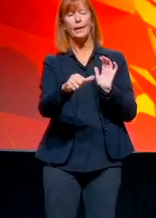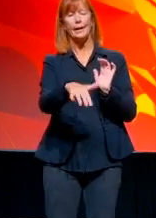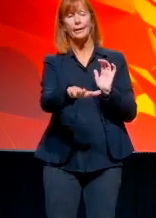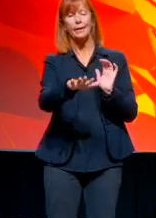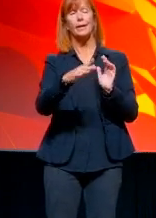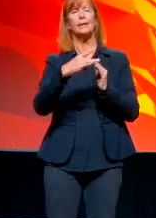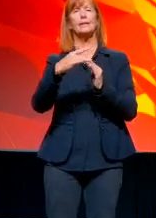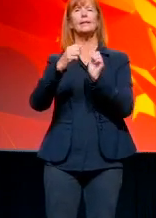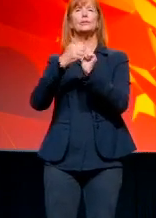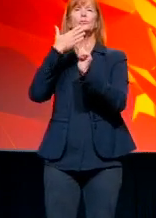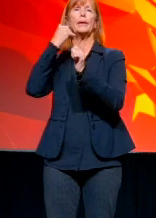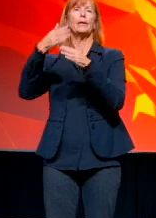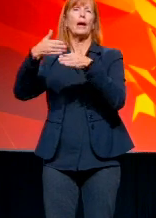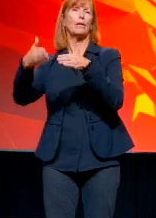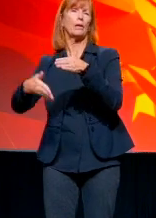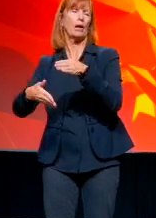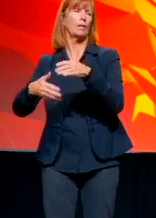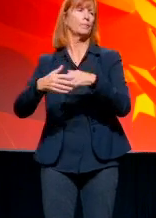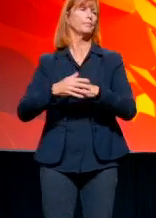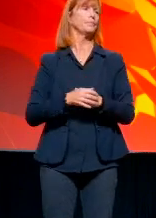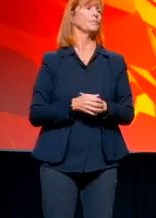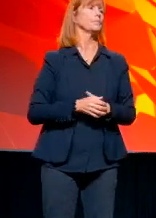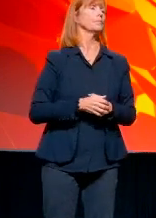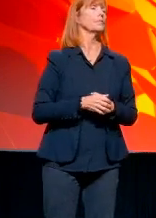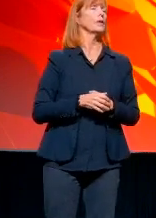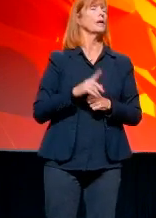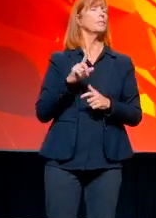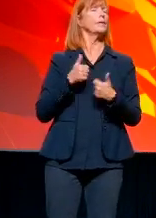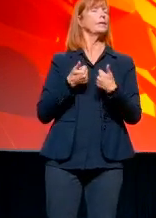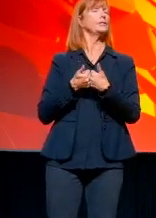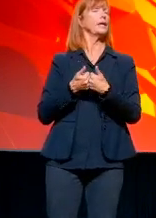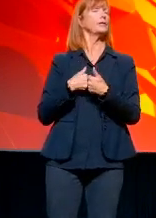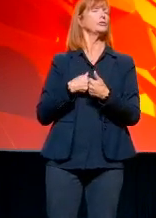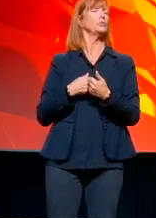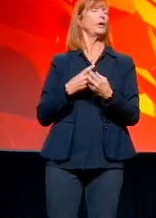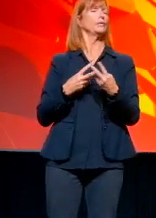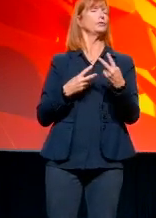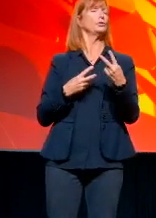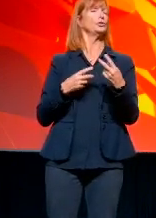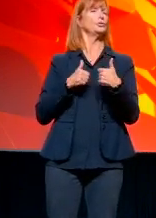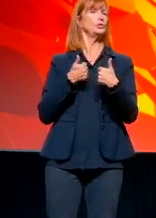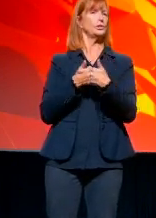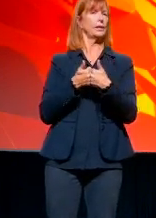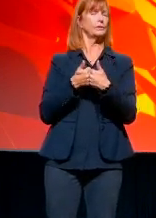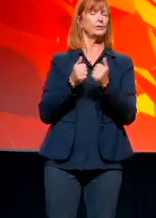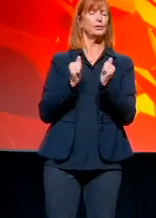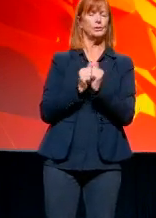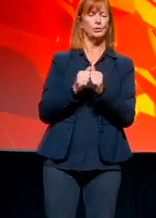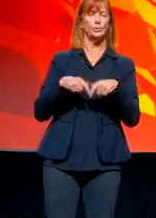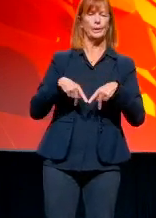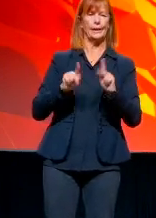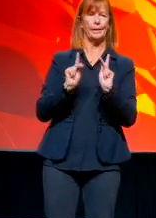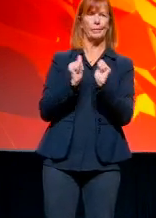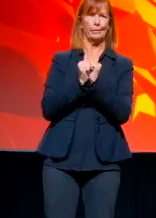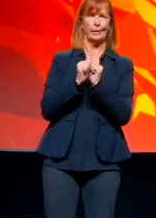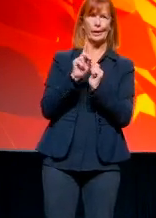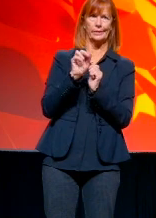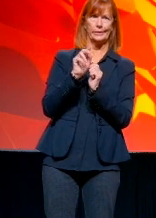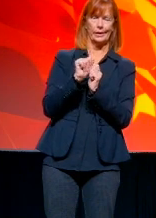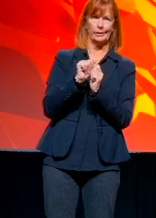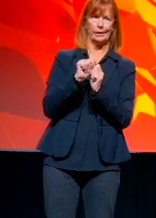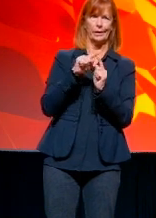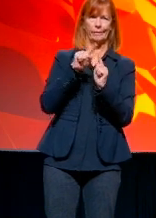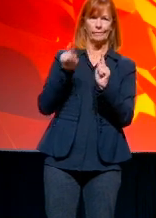forth. But the challenge here is like we need to solve 2 things to enable this data flywheel. One is like how do we ensure